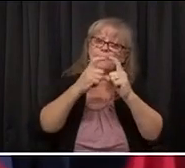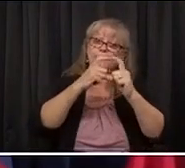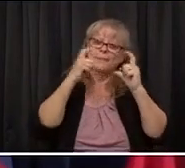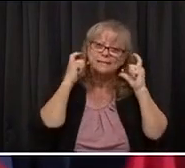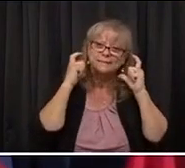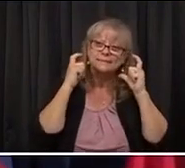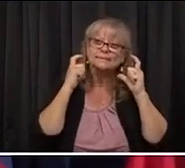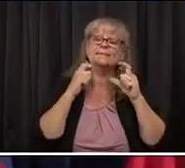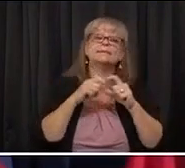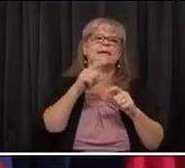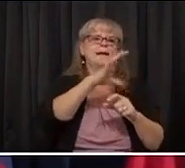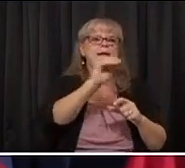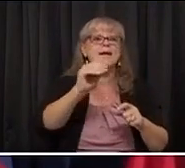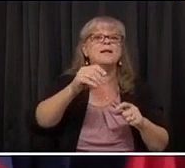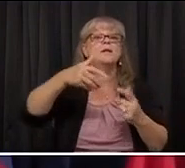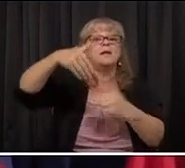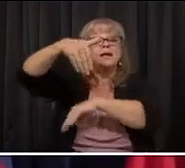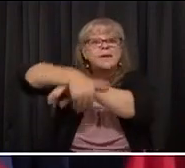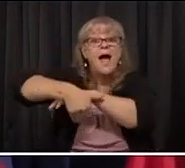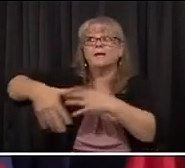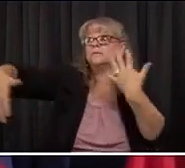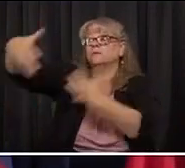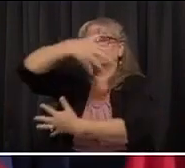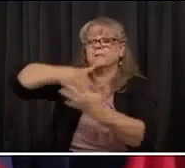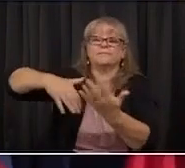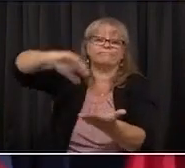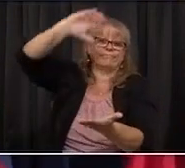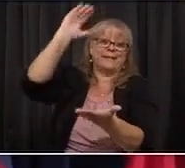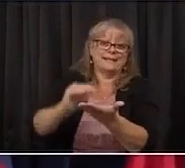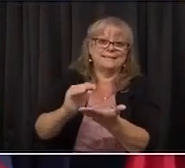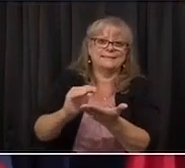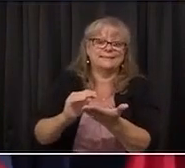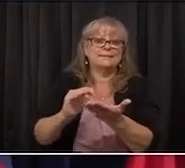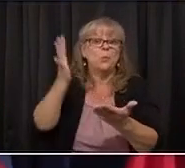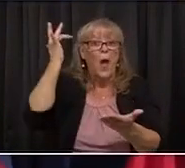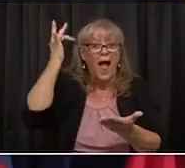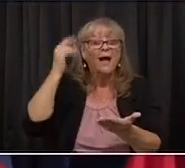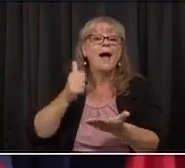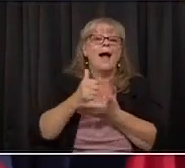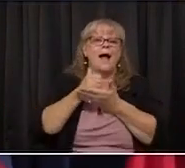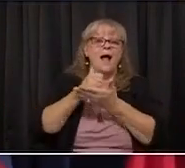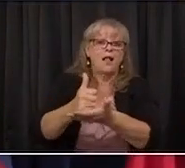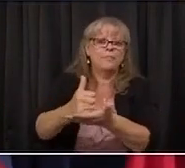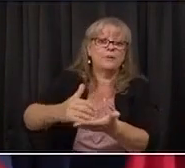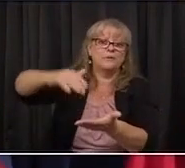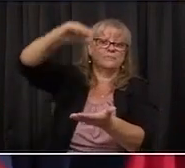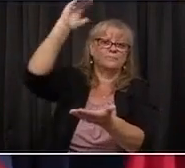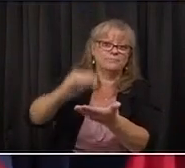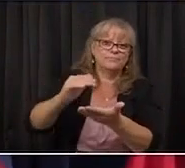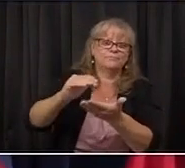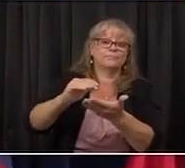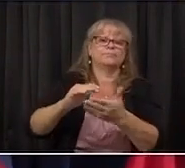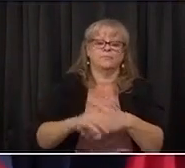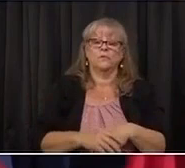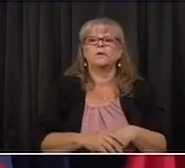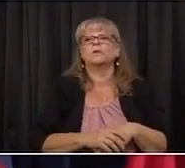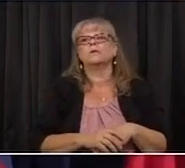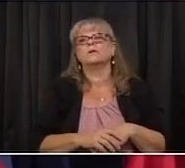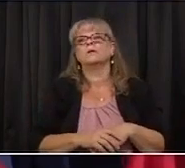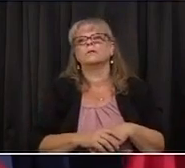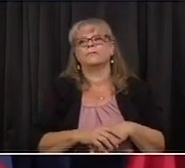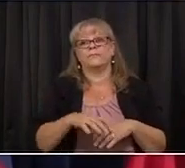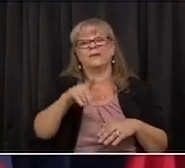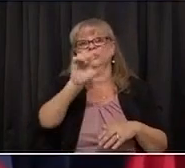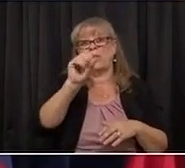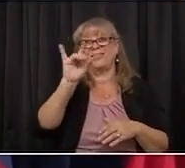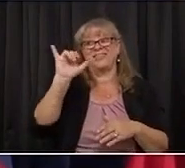socialization, we hope that those 2 factors, we don't necessarily see the results in data yet, but we hope that that will help reverse this. But the bigger